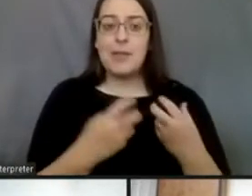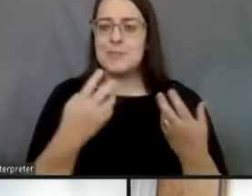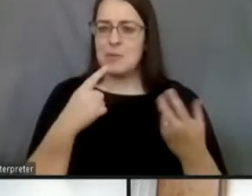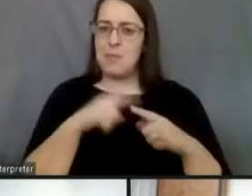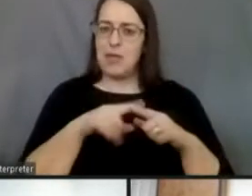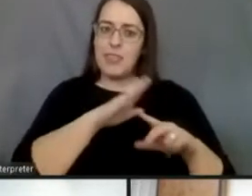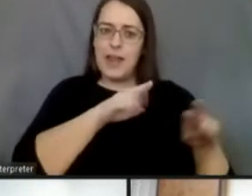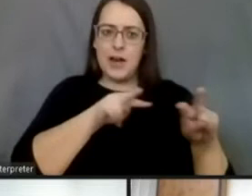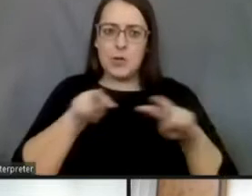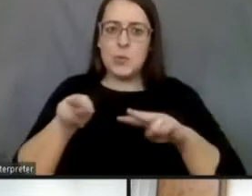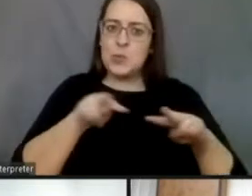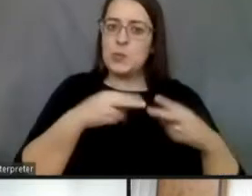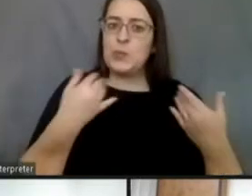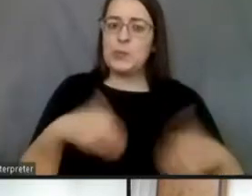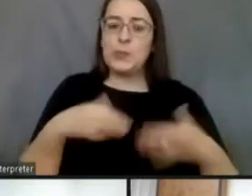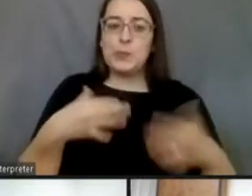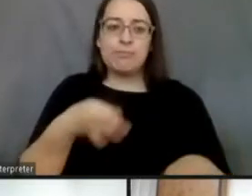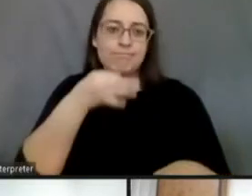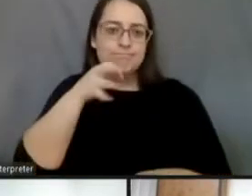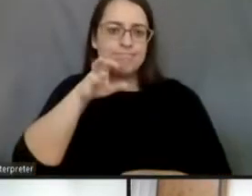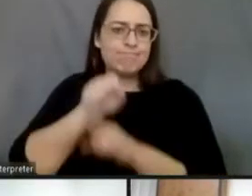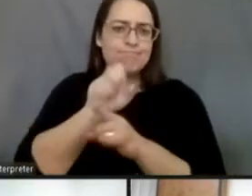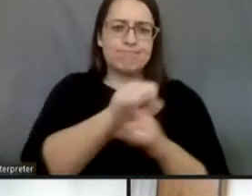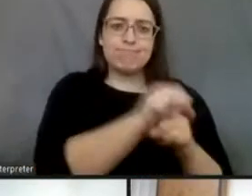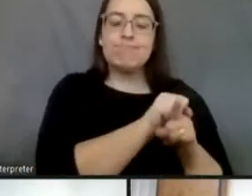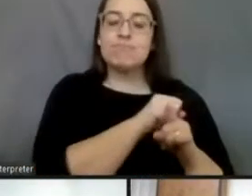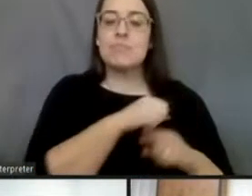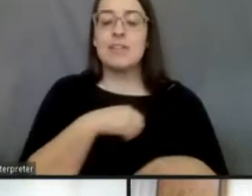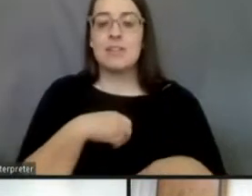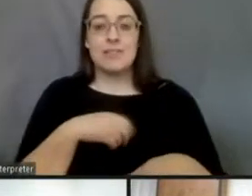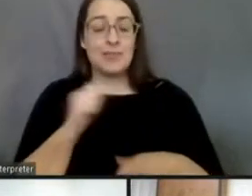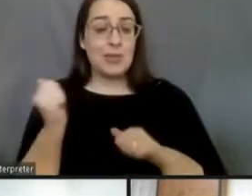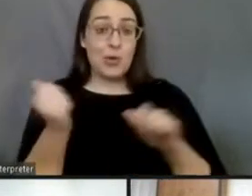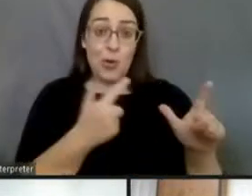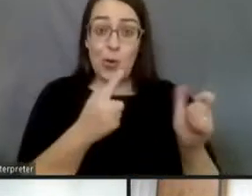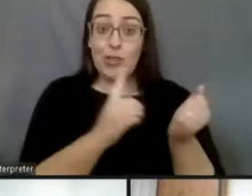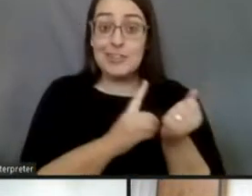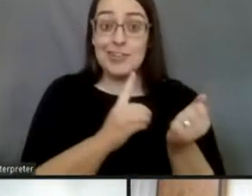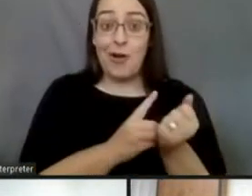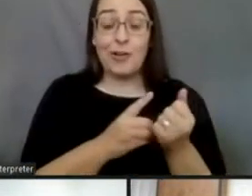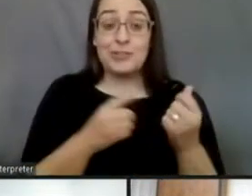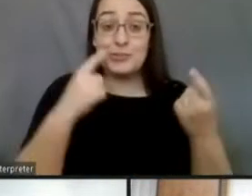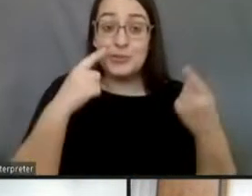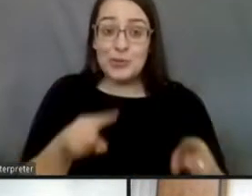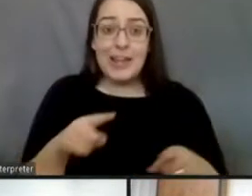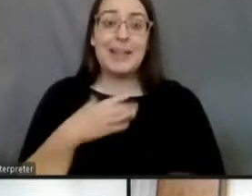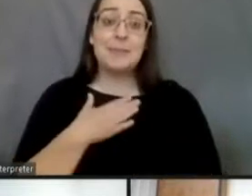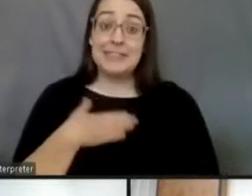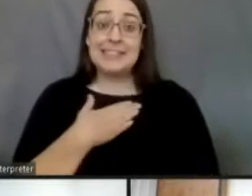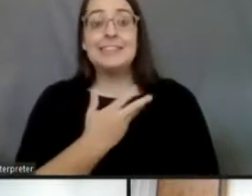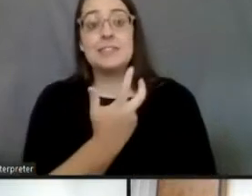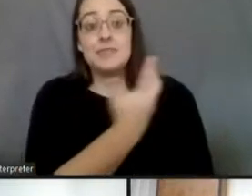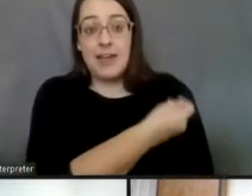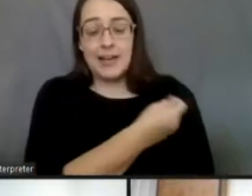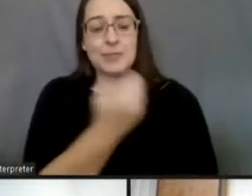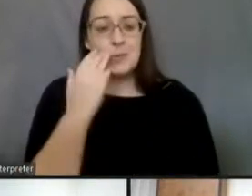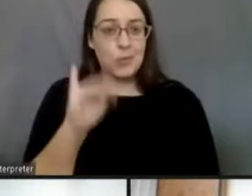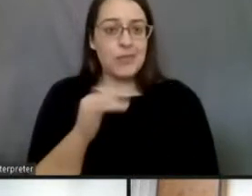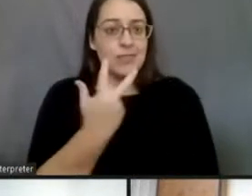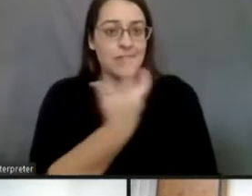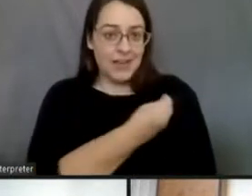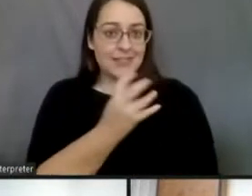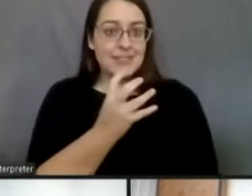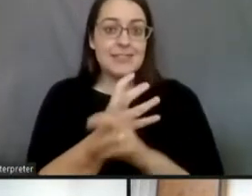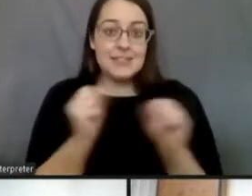what Casey has said, what Dr. Milton said. I'm sure what Dr. Lamentier and Dr. Gonzalez are going to say, which is please get vaccinated. We know they're safe. We know